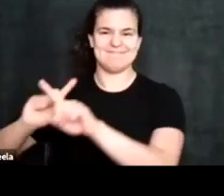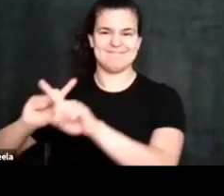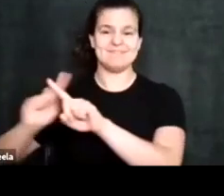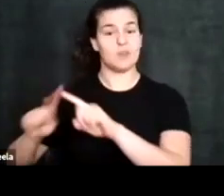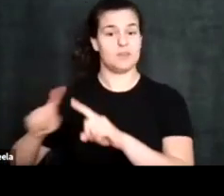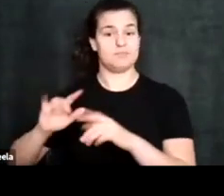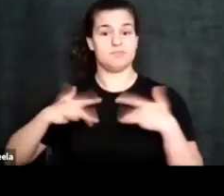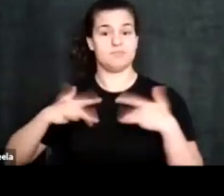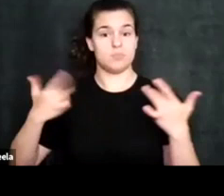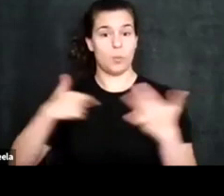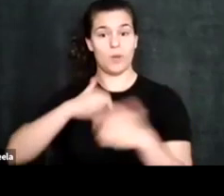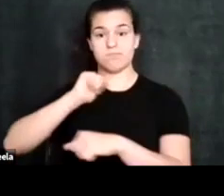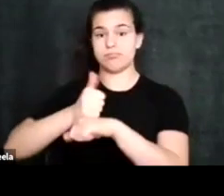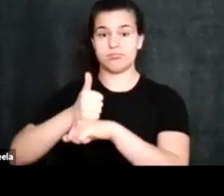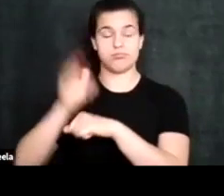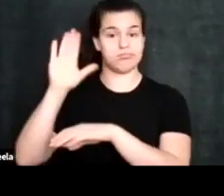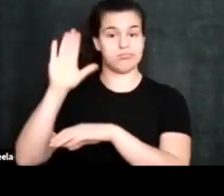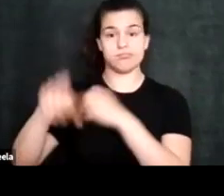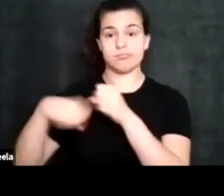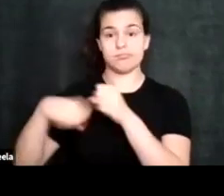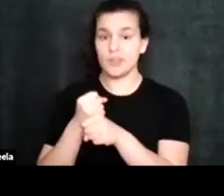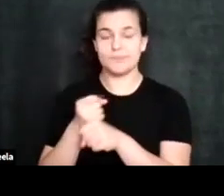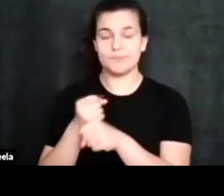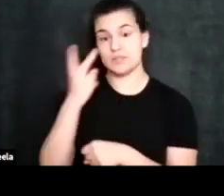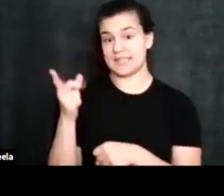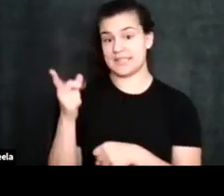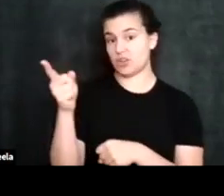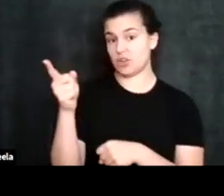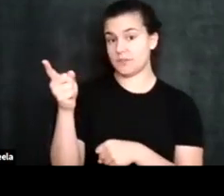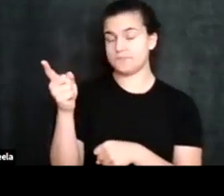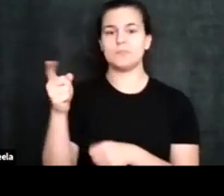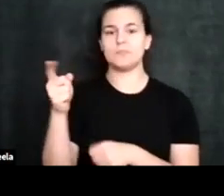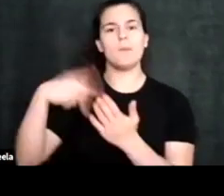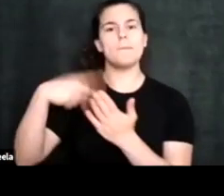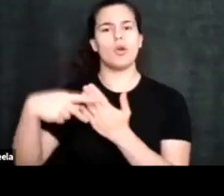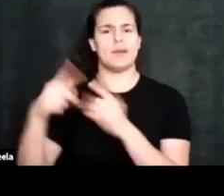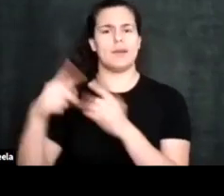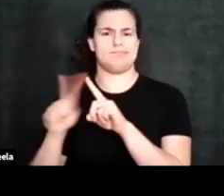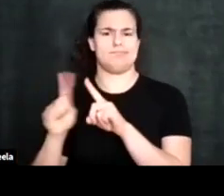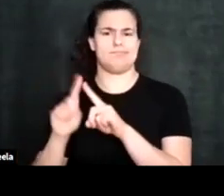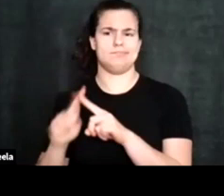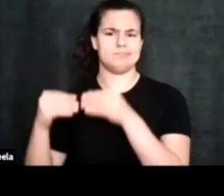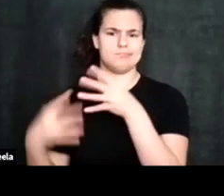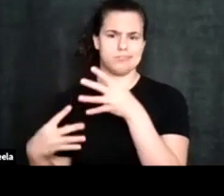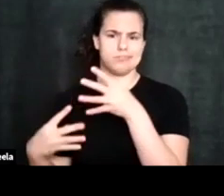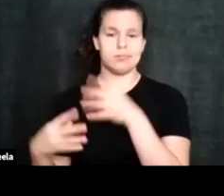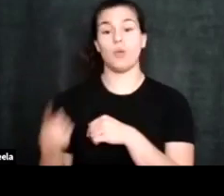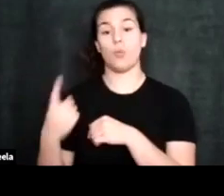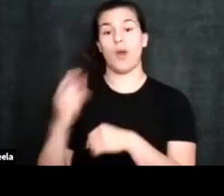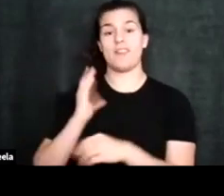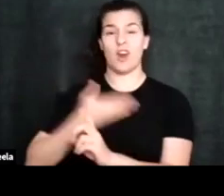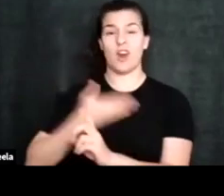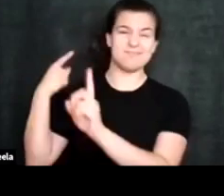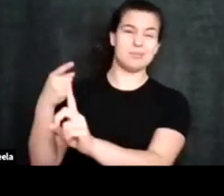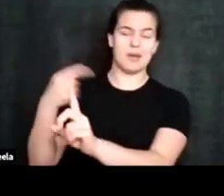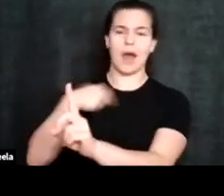throughout the year. As you can see here, the different programs, and one of the main signature programs that I always